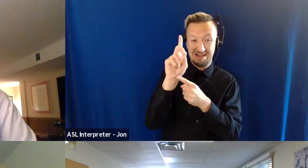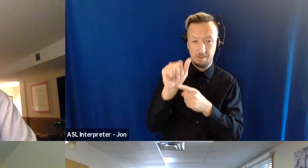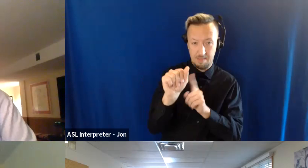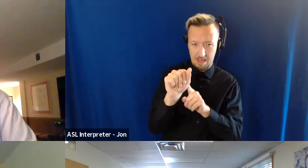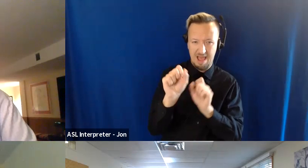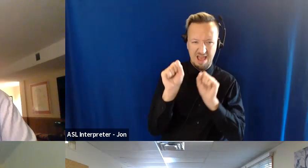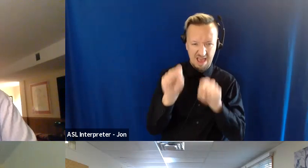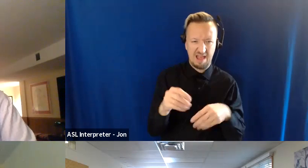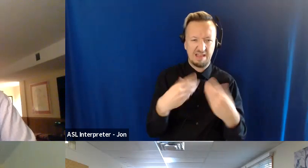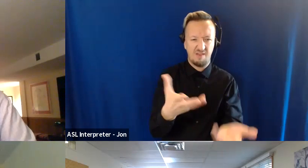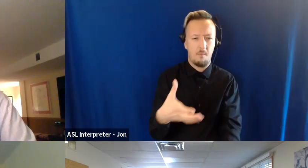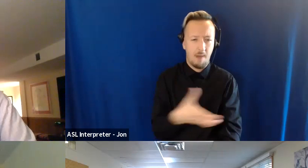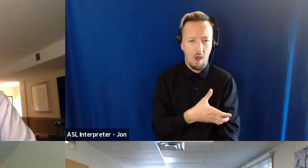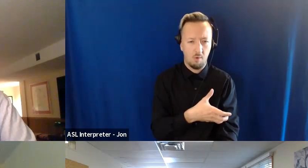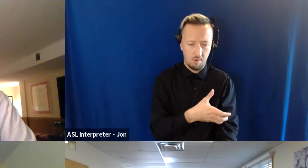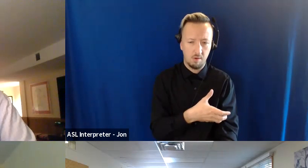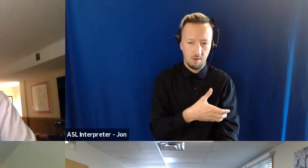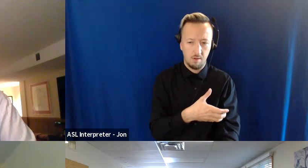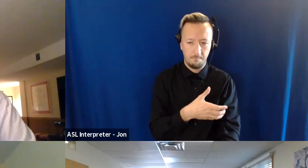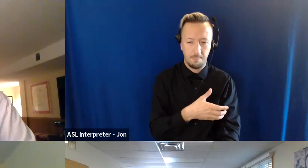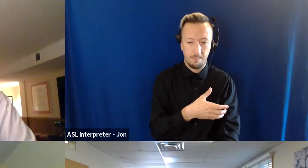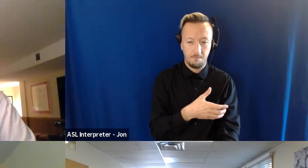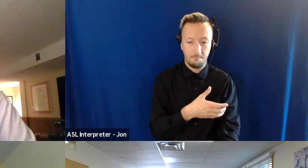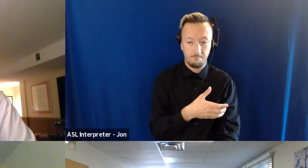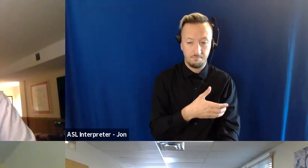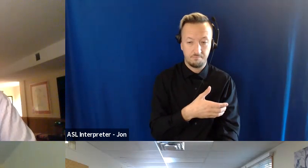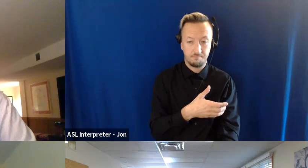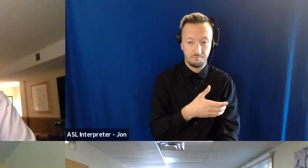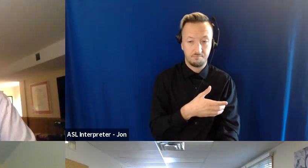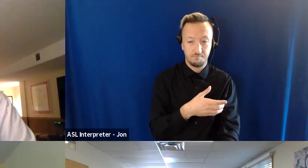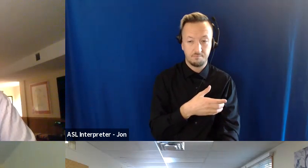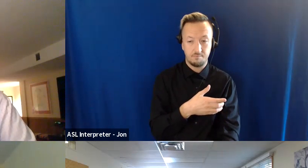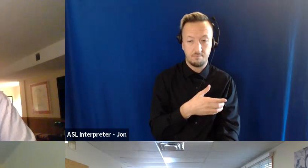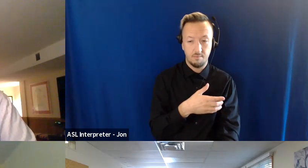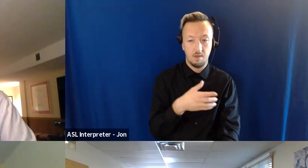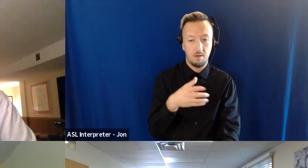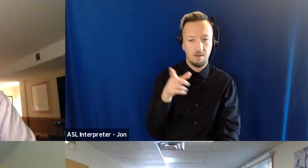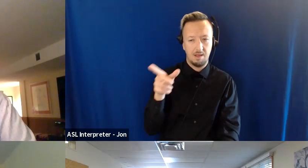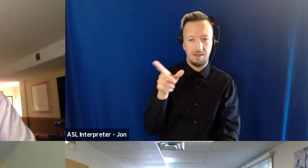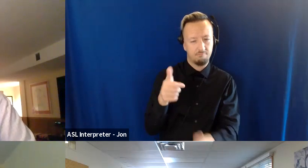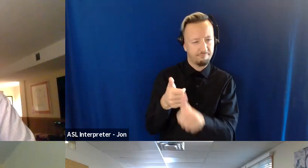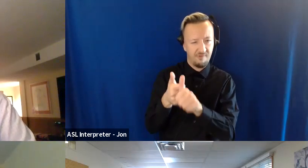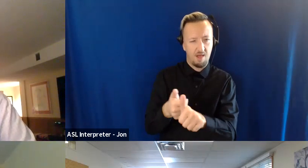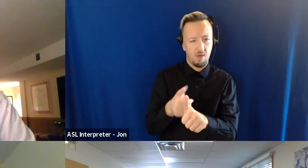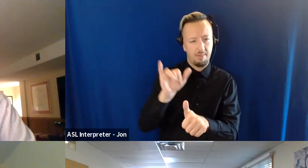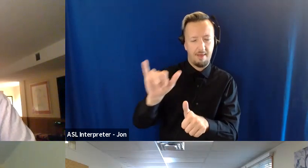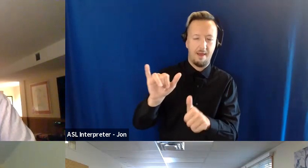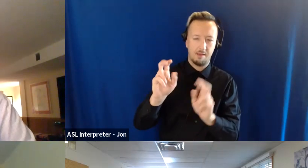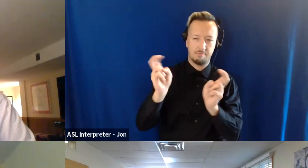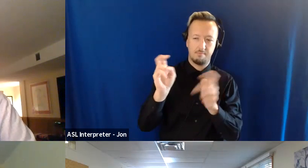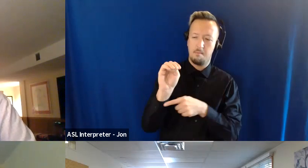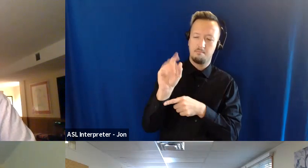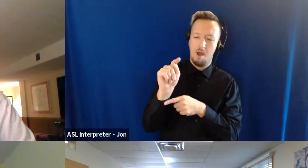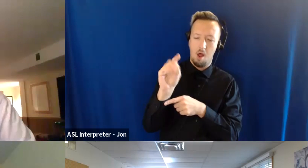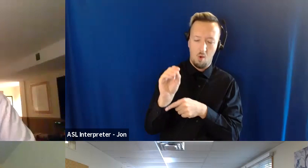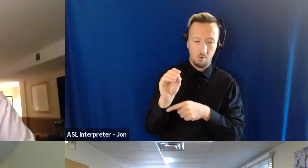powerful. And, he lived by that credo. And I can't imagine an instance